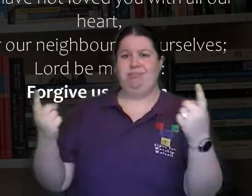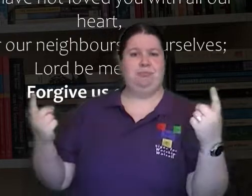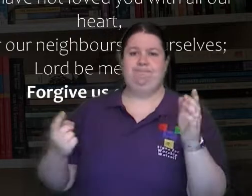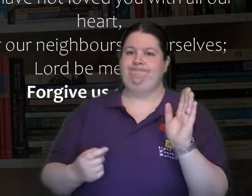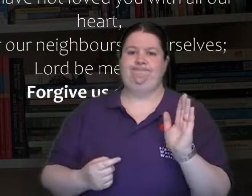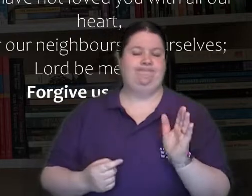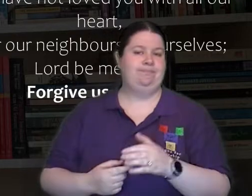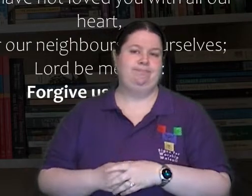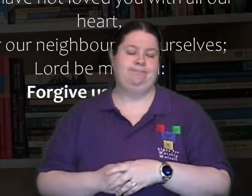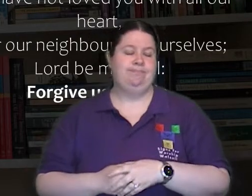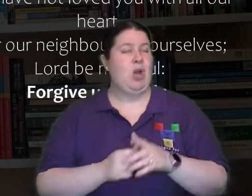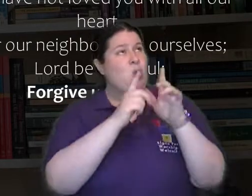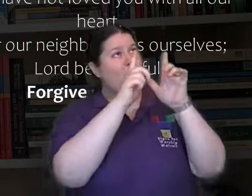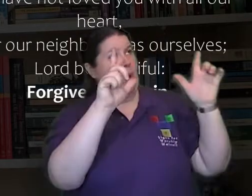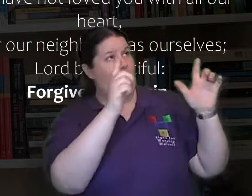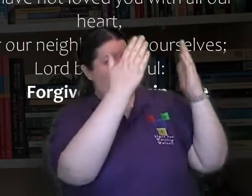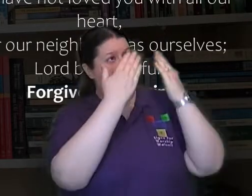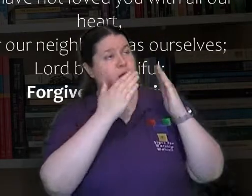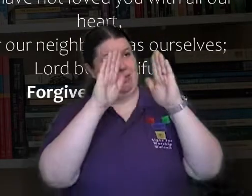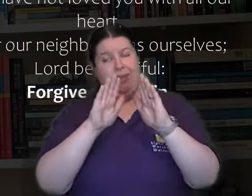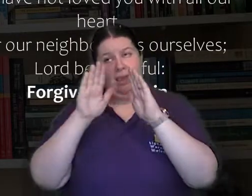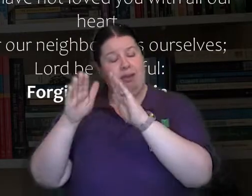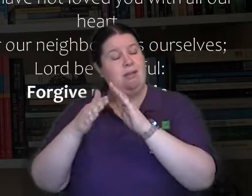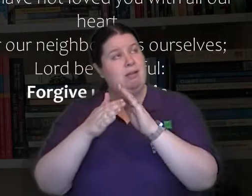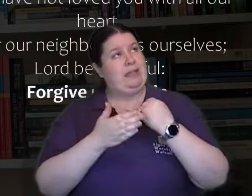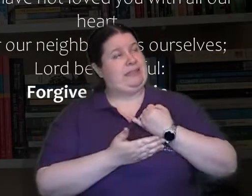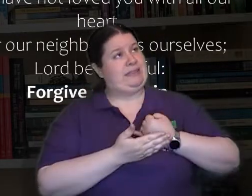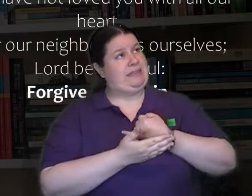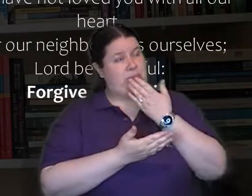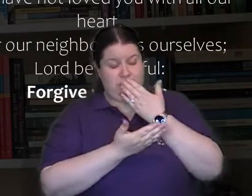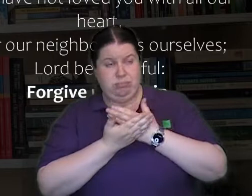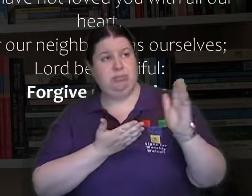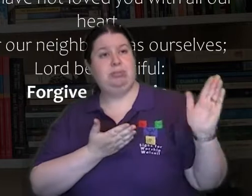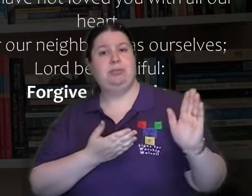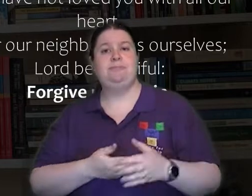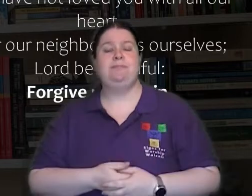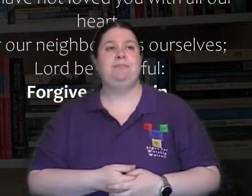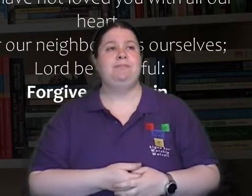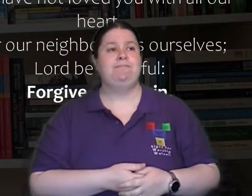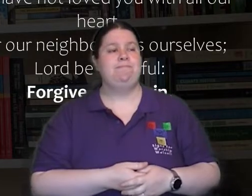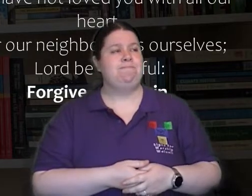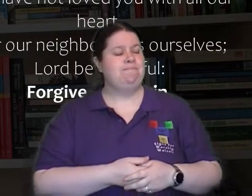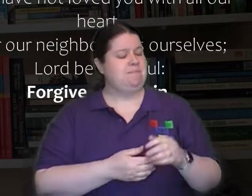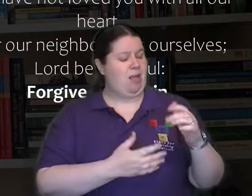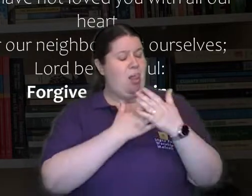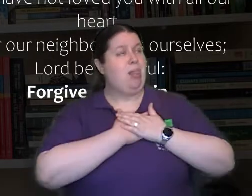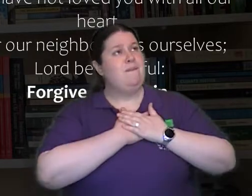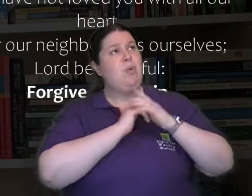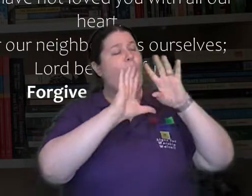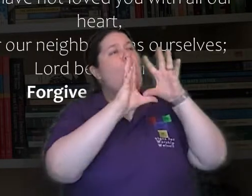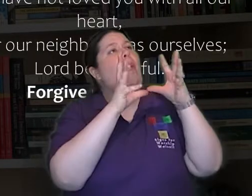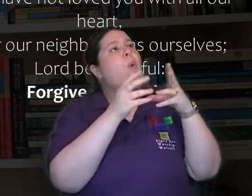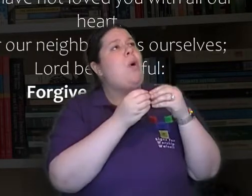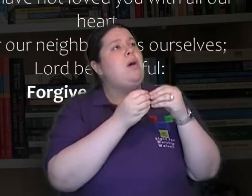Christ but failed to share it with others. Lord, be merciful. Forgive us our sin. We have